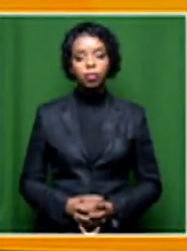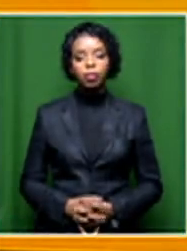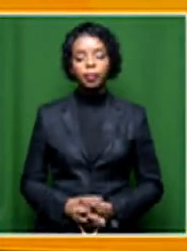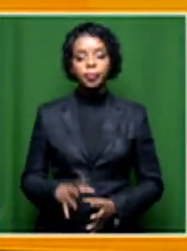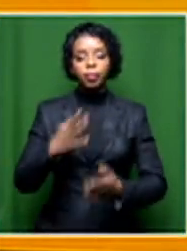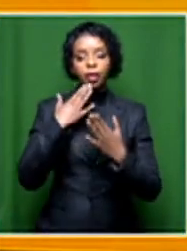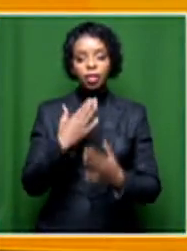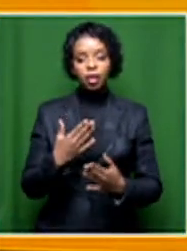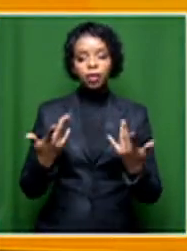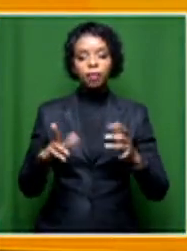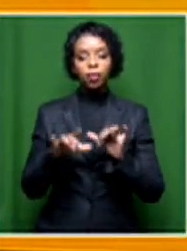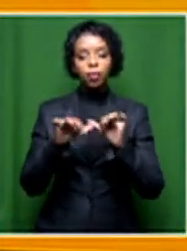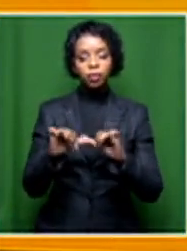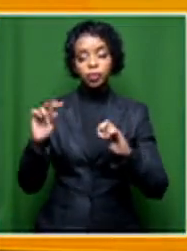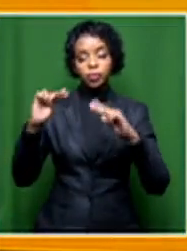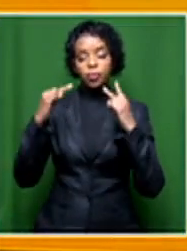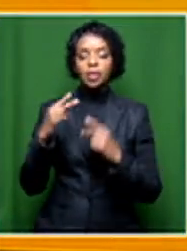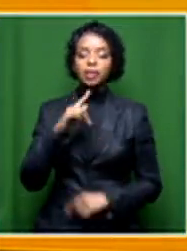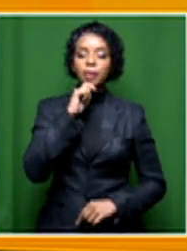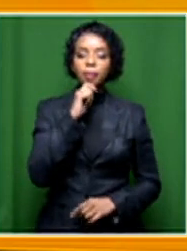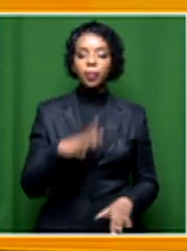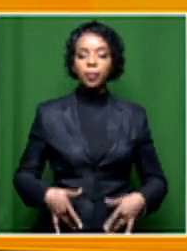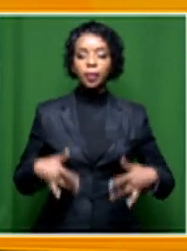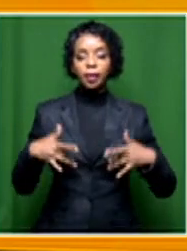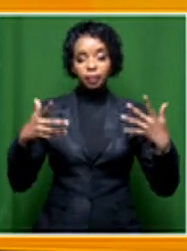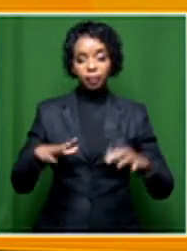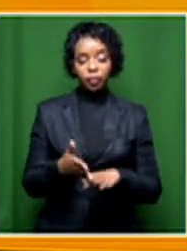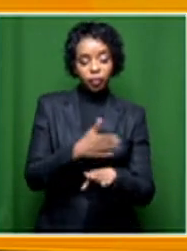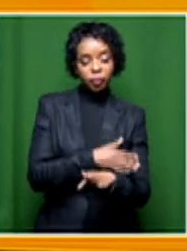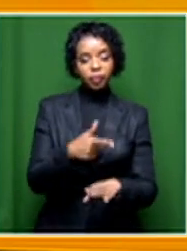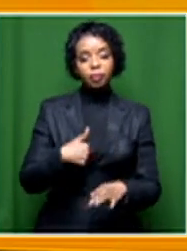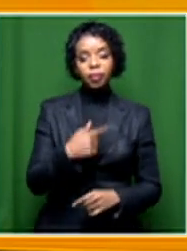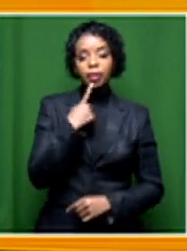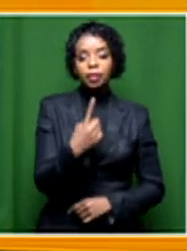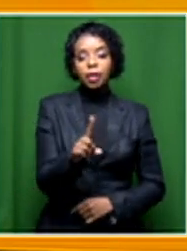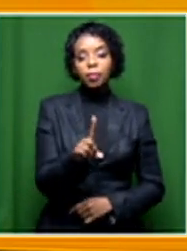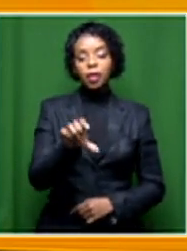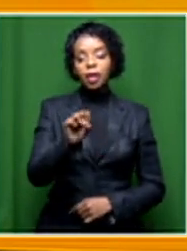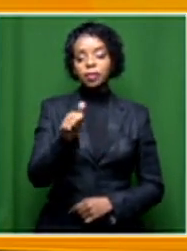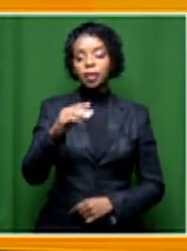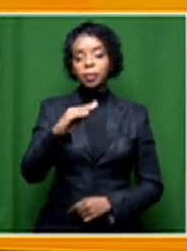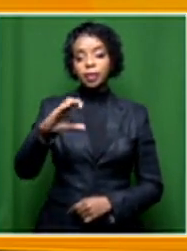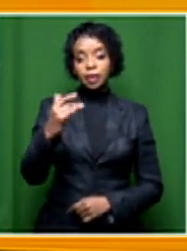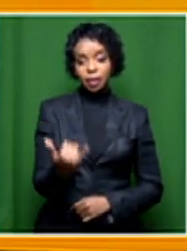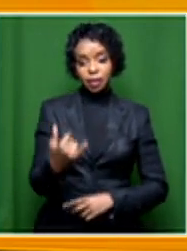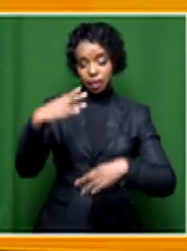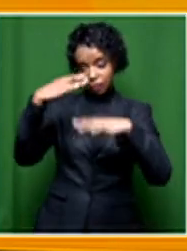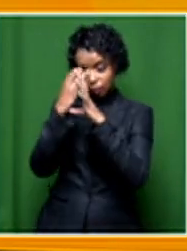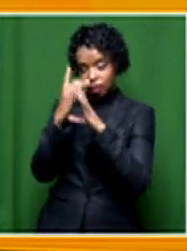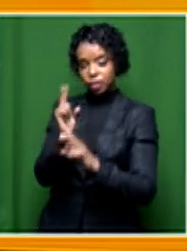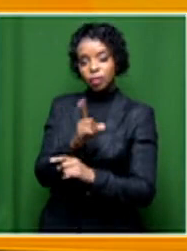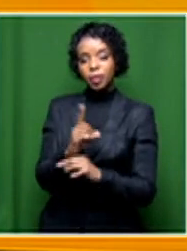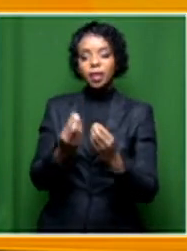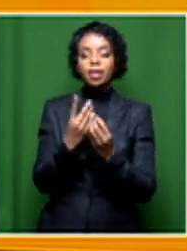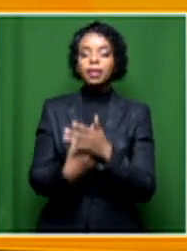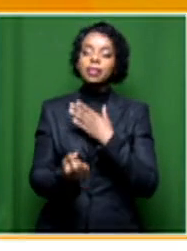And thanks for staying with us here on Morning Live. And as I said earlier, SABC on a drive and focusing on the humanitarian crisis that has been